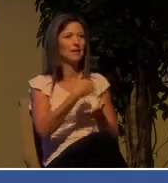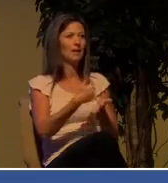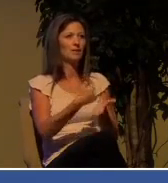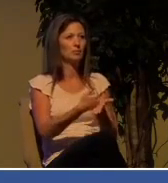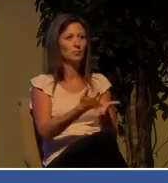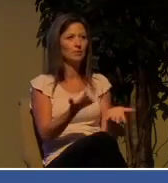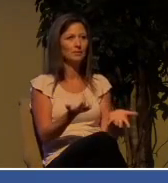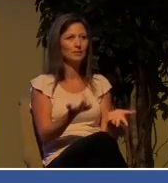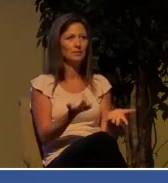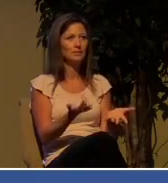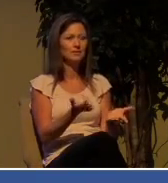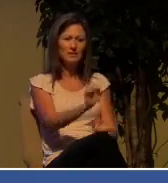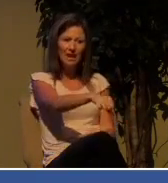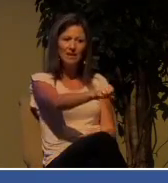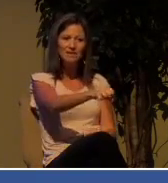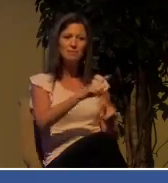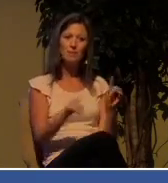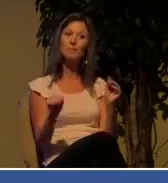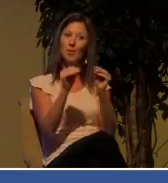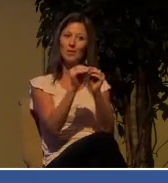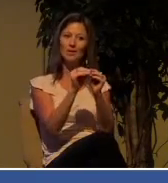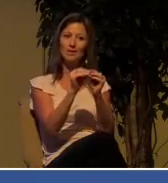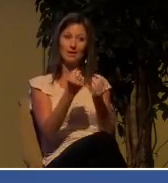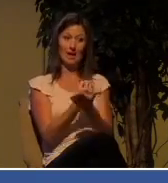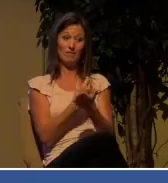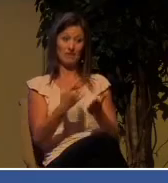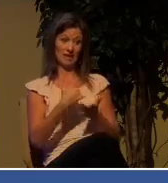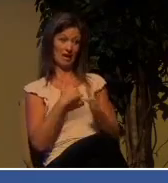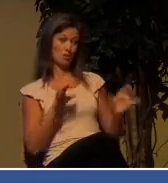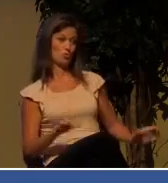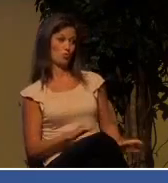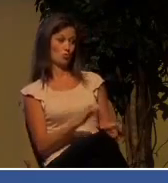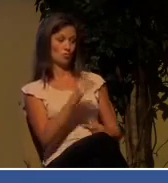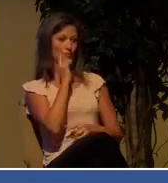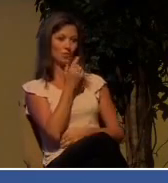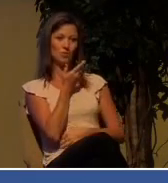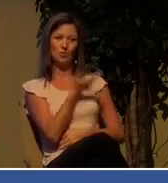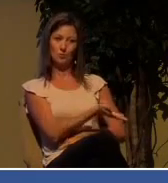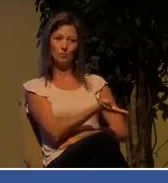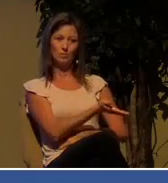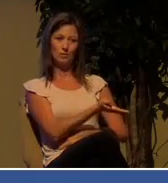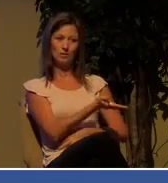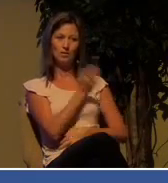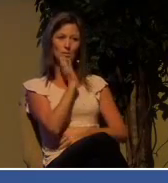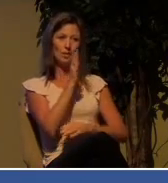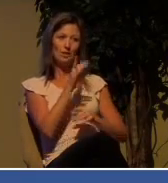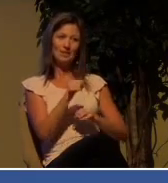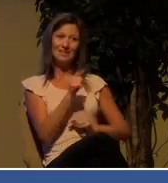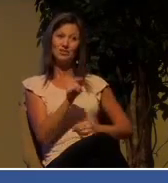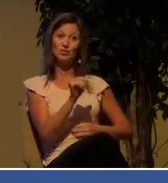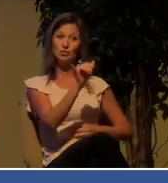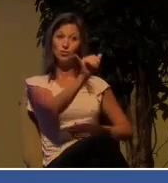more. All the things that I do for you will have eternal consequences and eternal value when